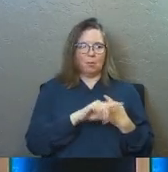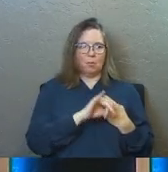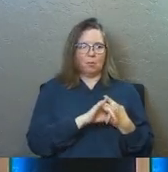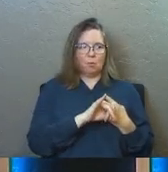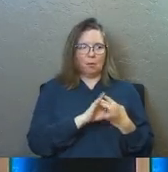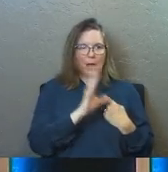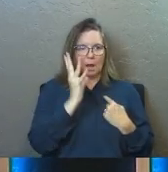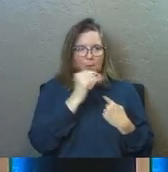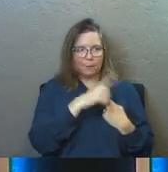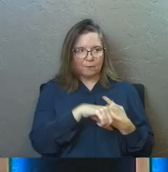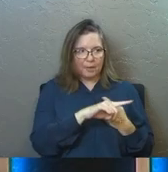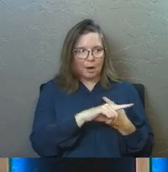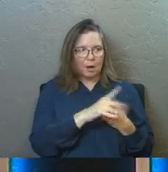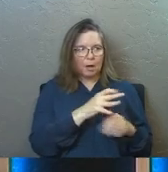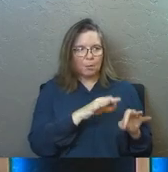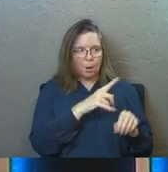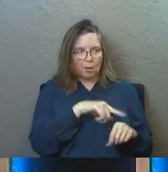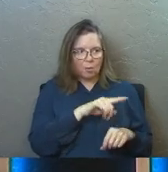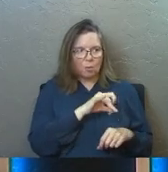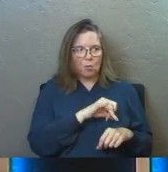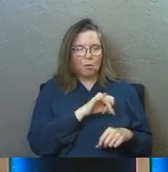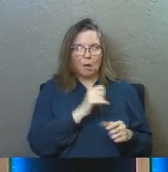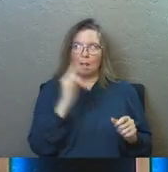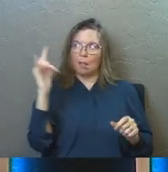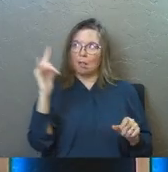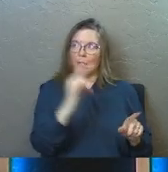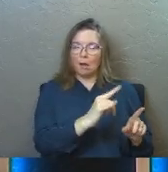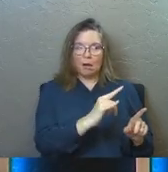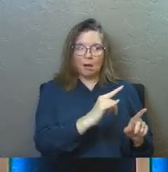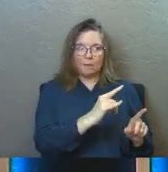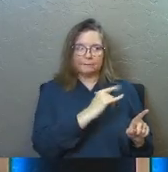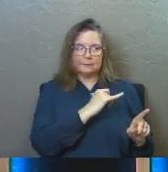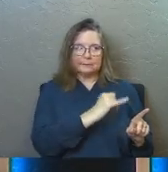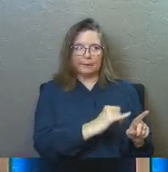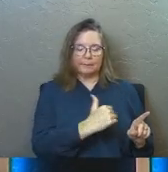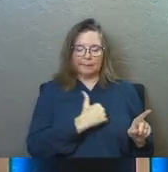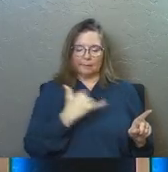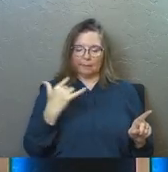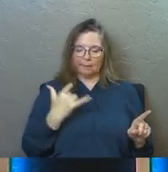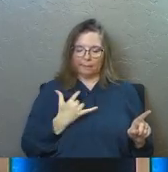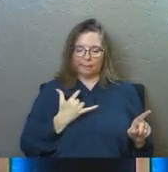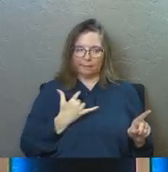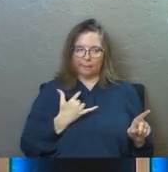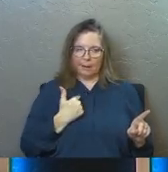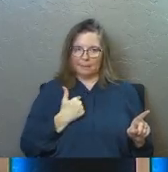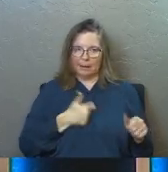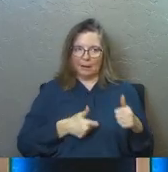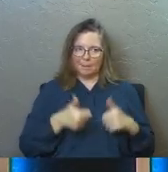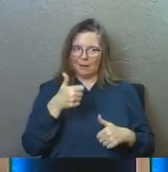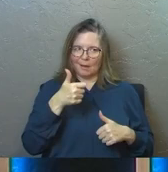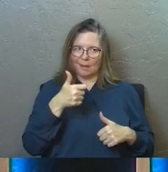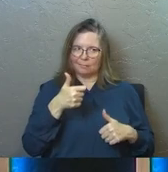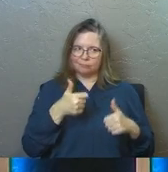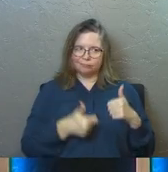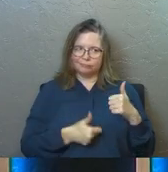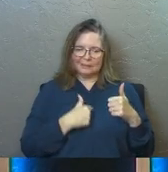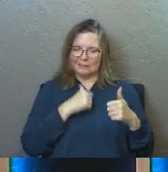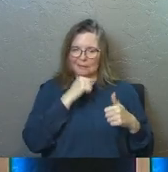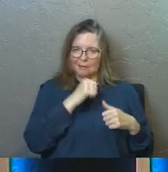important they are, how beautiful they are, how great they are, and how loved they are by God the same way I am, and how I'm not above any of them, any of us